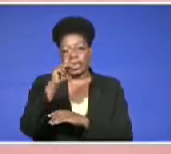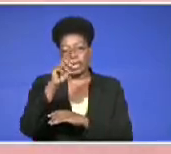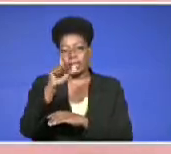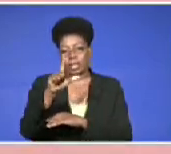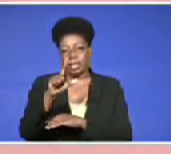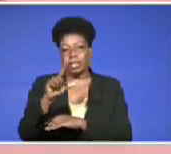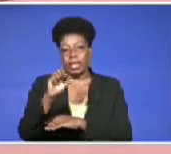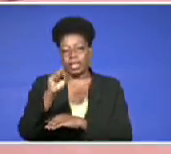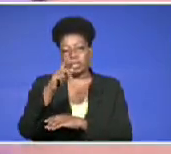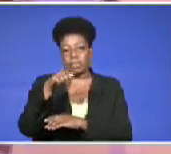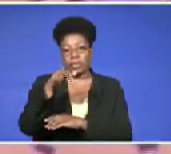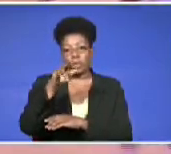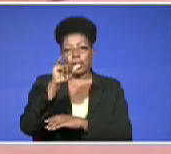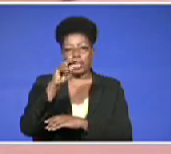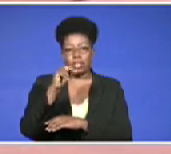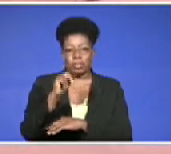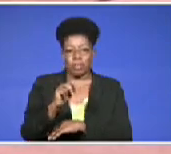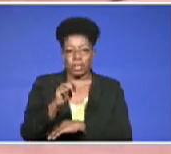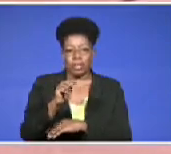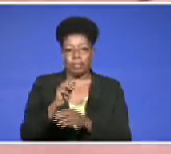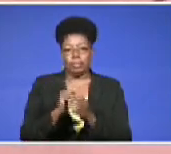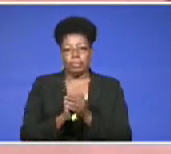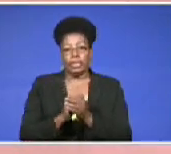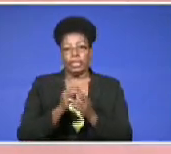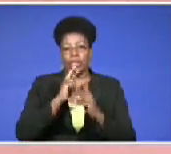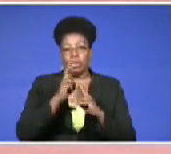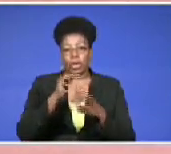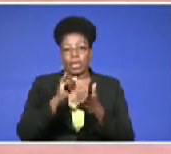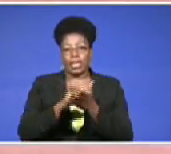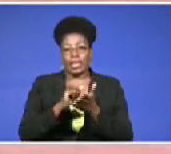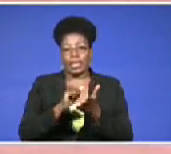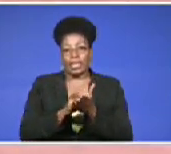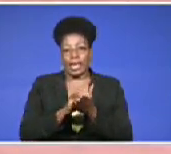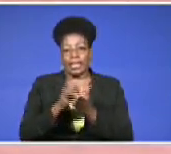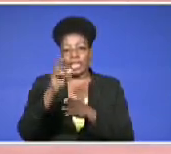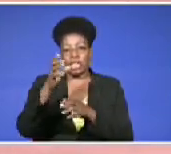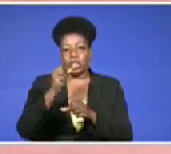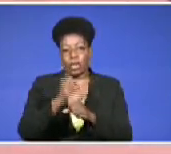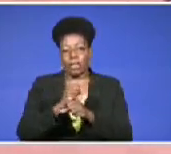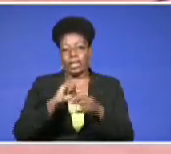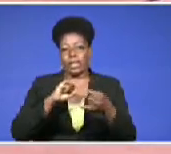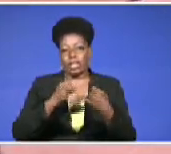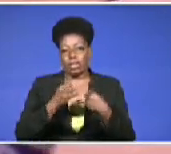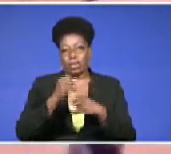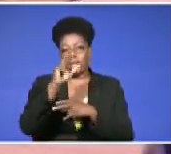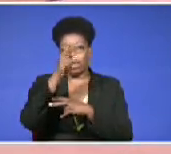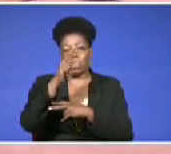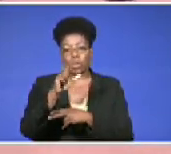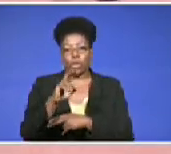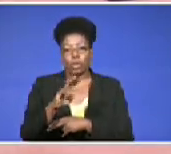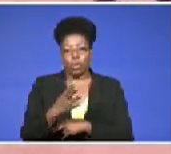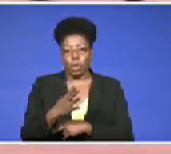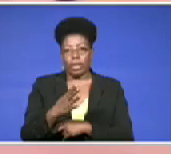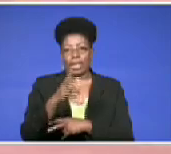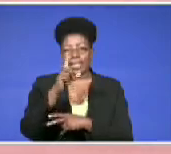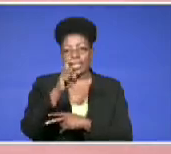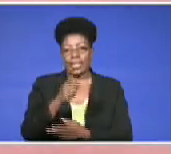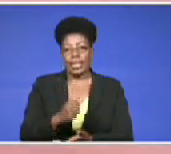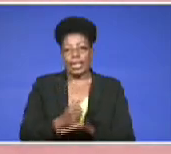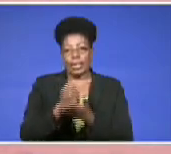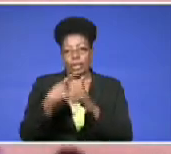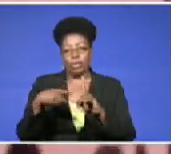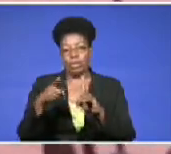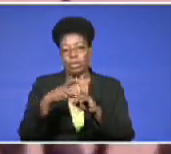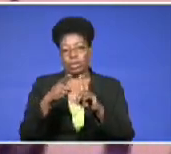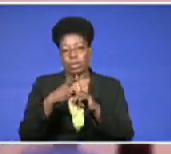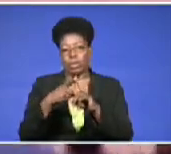Kellen Olson of ArizonaSports.com reports that Ayton sustained the injury during the third quarter and needed assistance getting to the locker room.